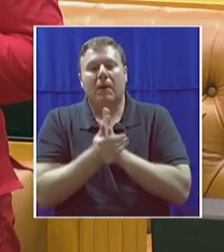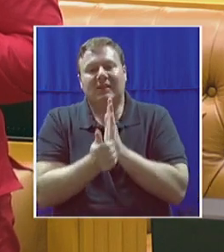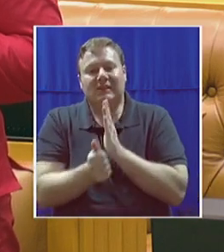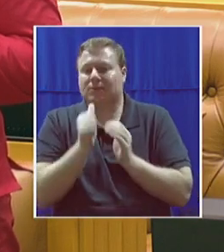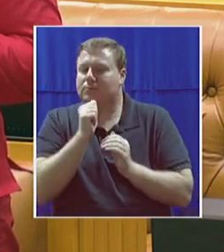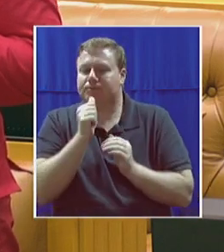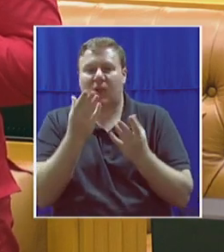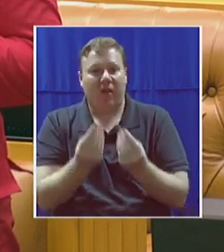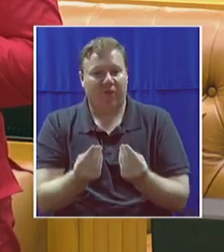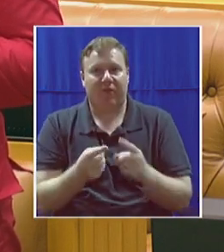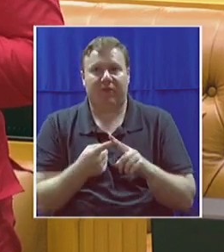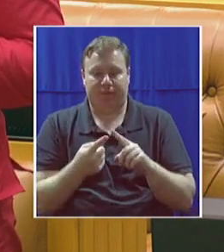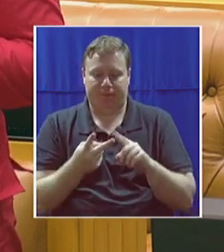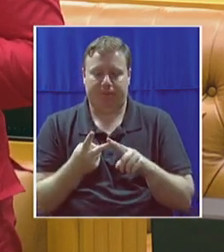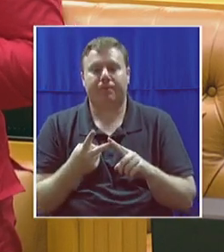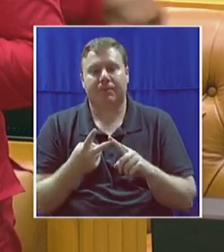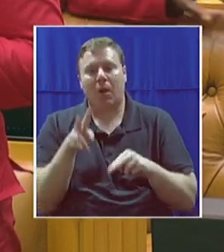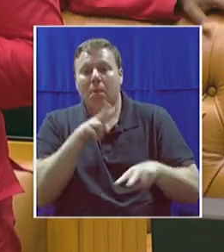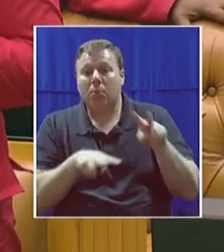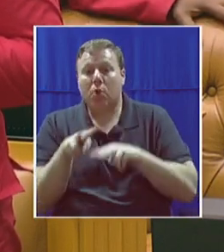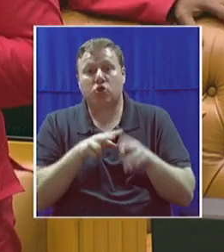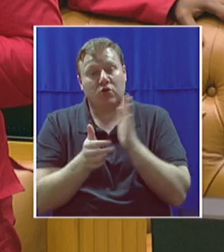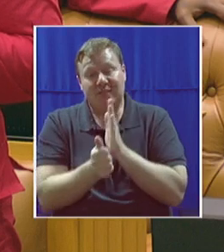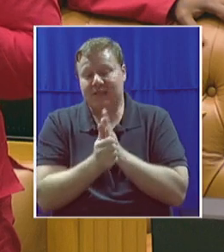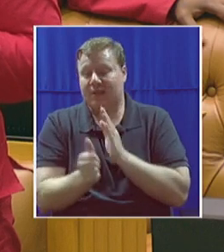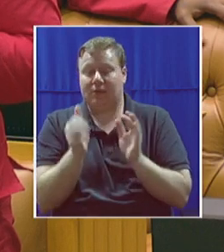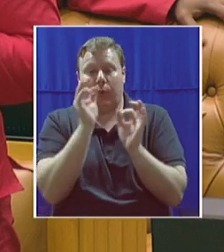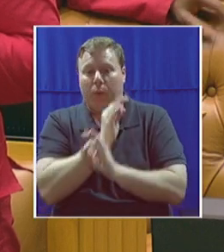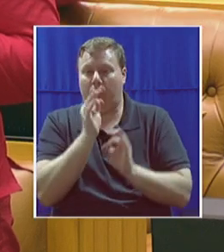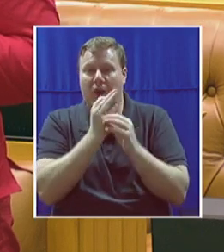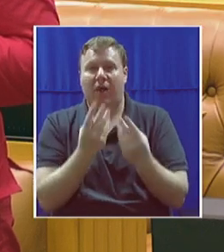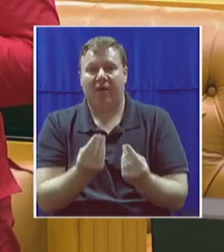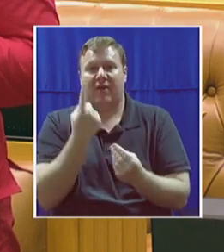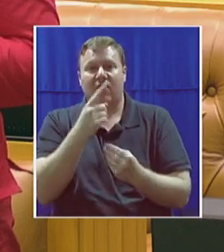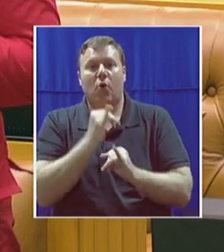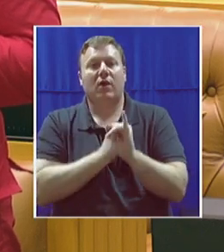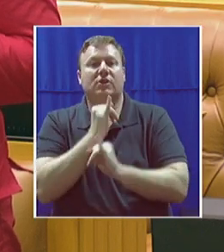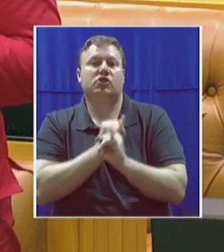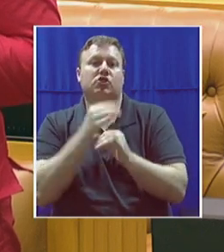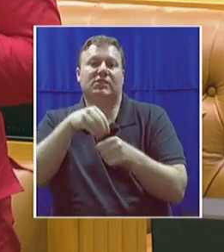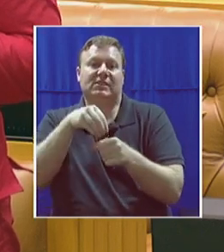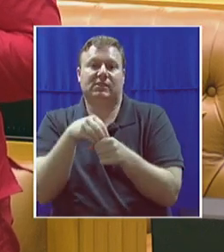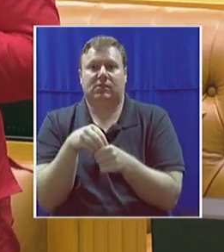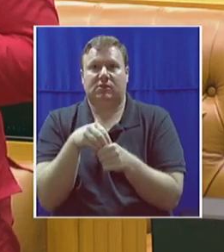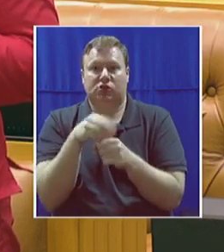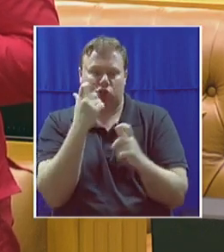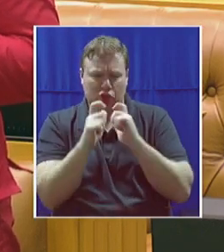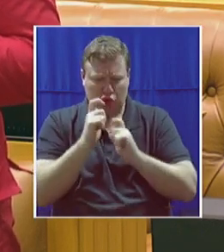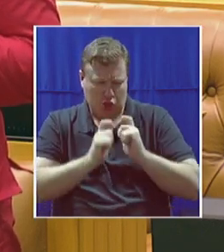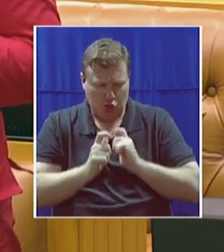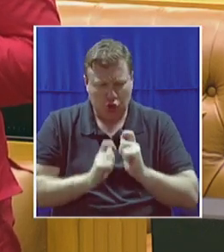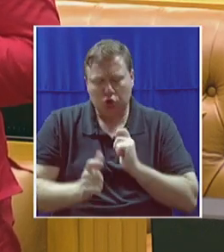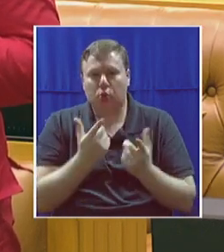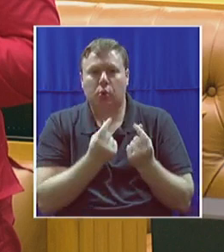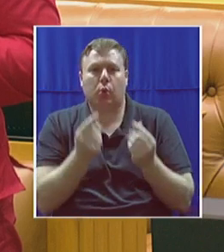neither they have monitoring skill in terms of the industries they serve in to check what they do